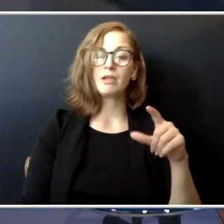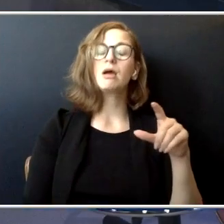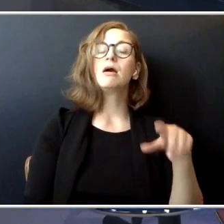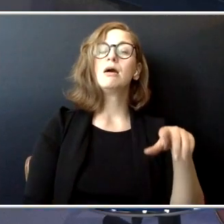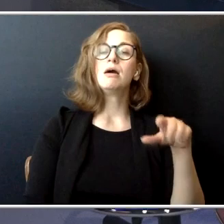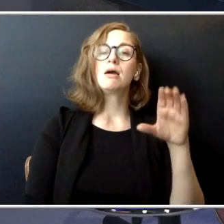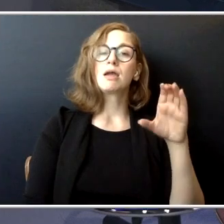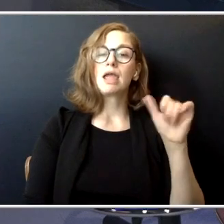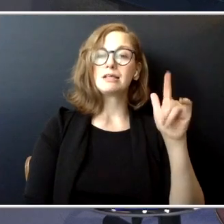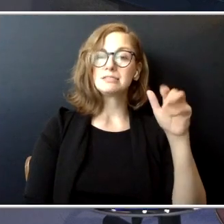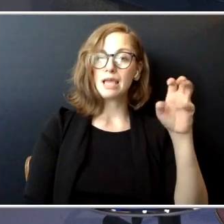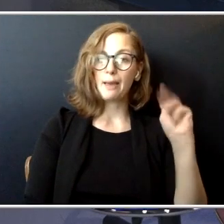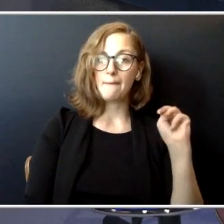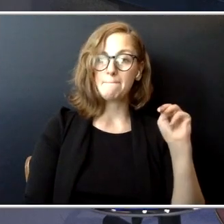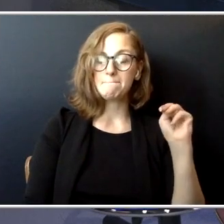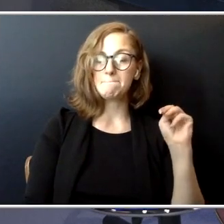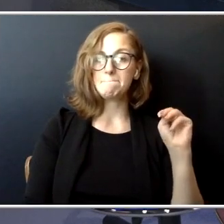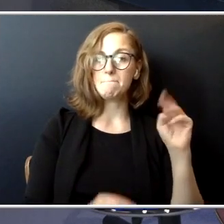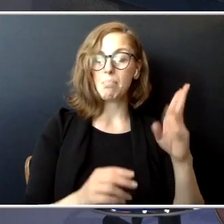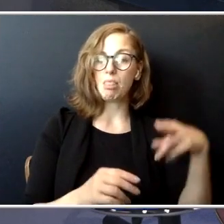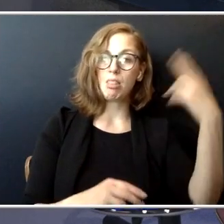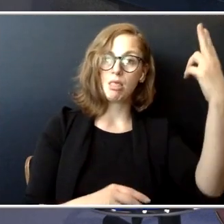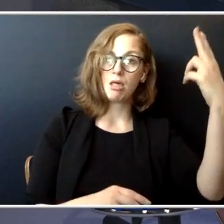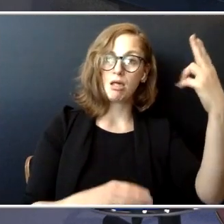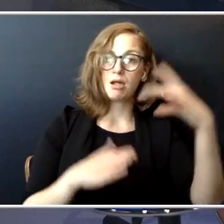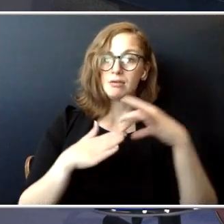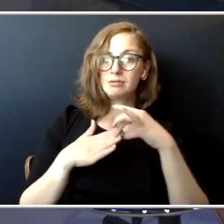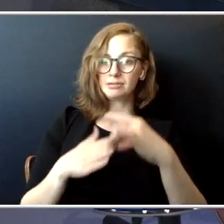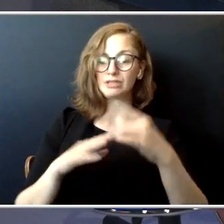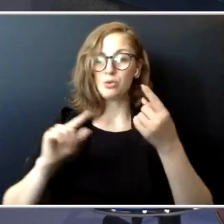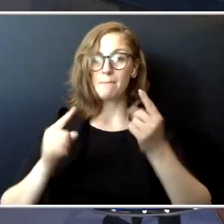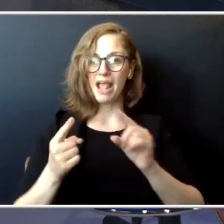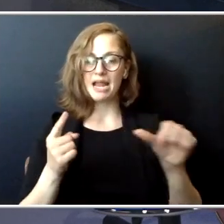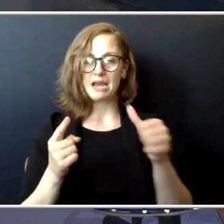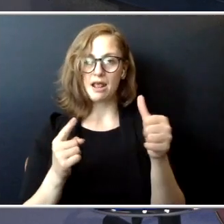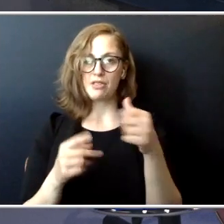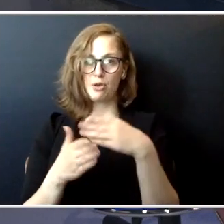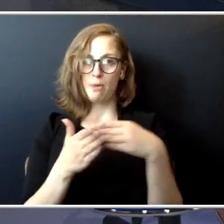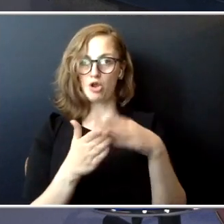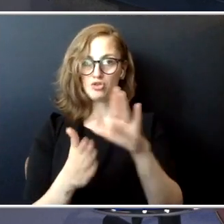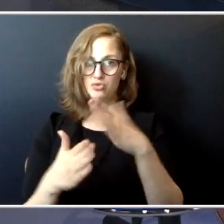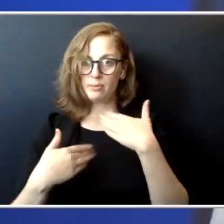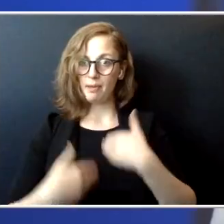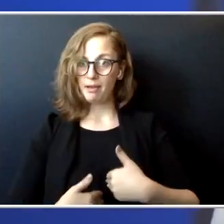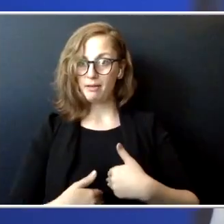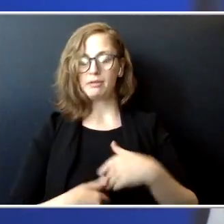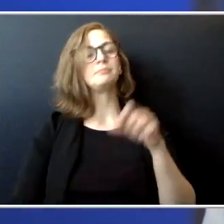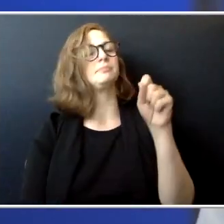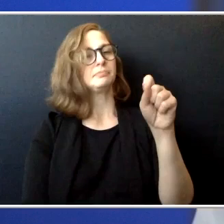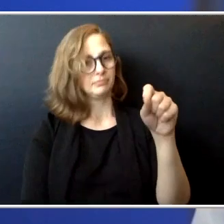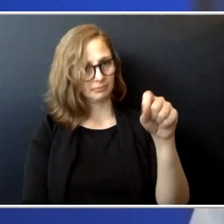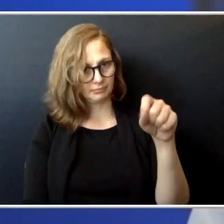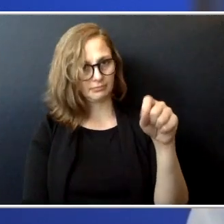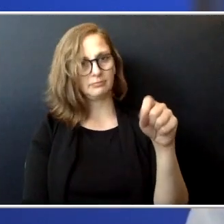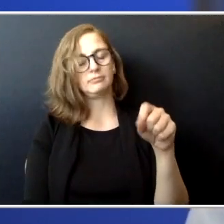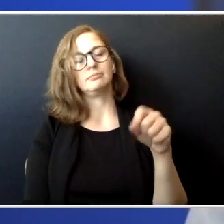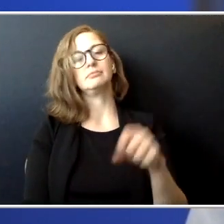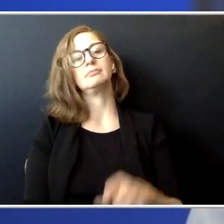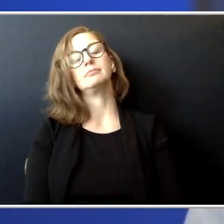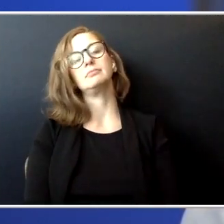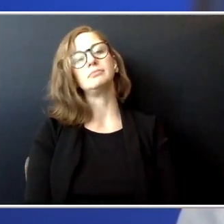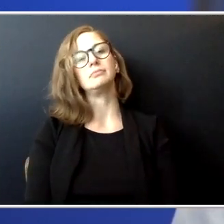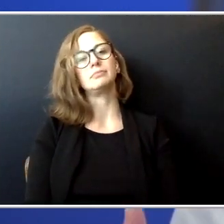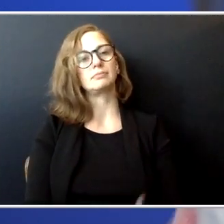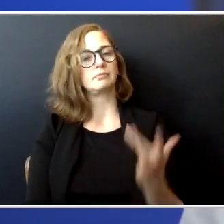by hyperparathyroidism cause pain in other parts of the body? Yes, it can. It can cause, and typically the pain is